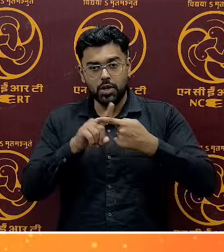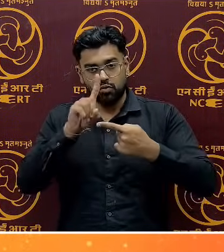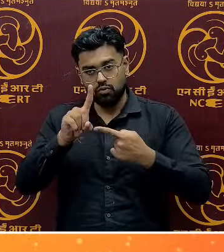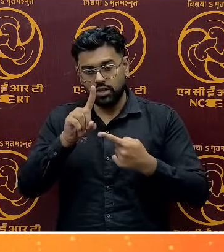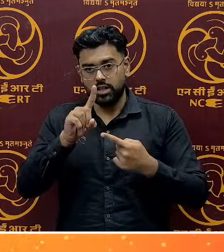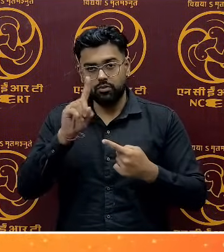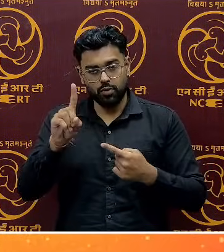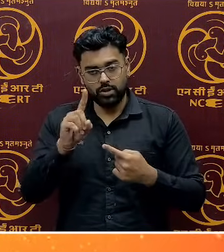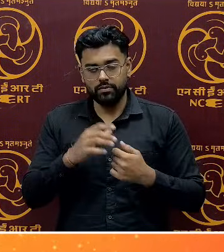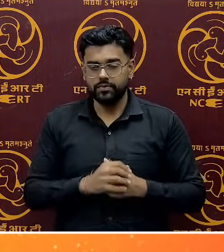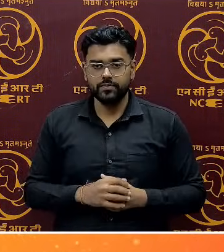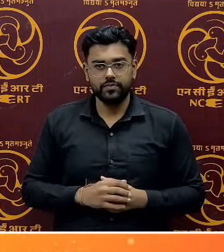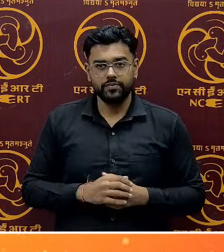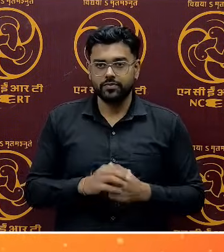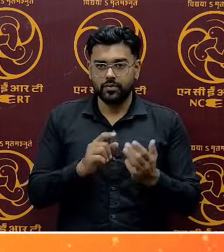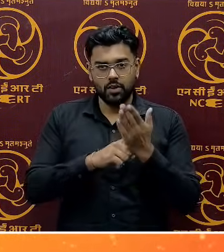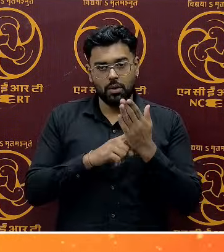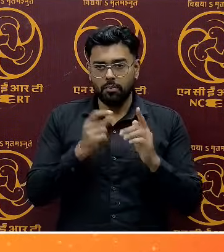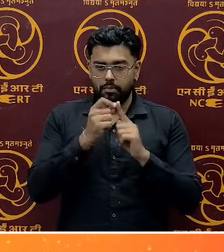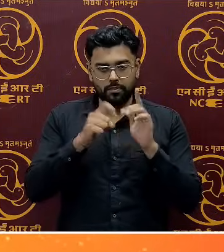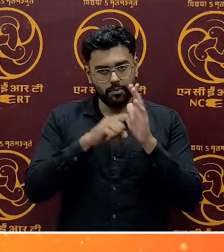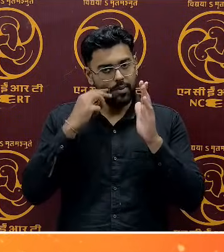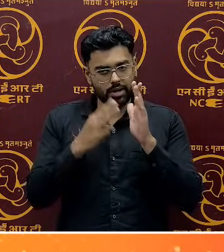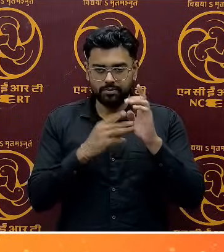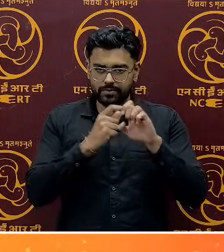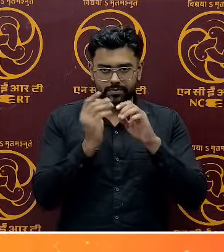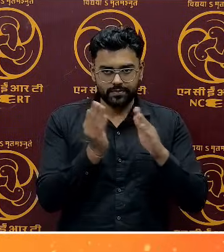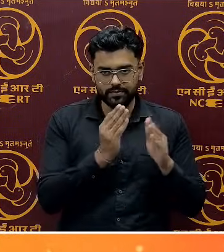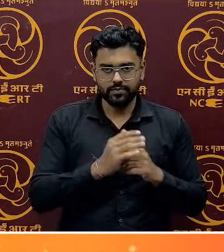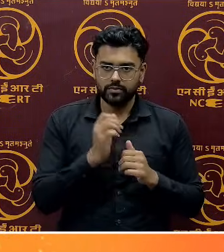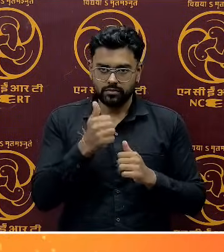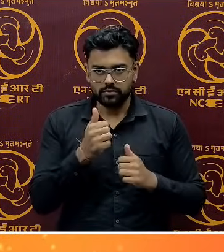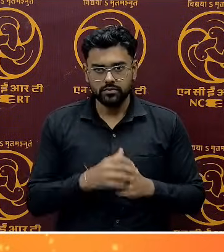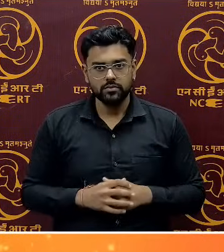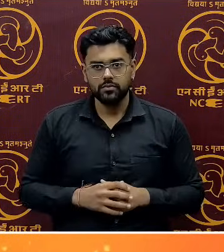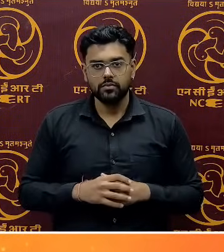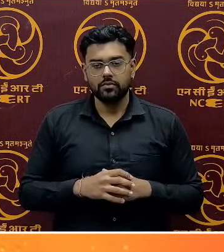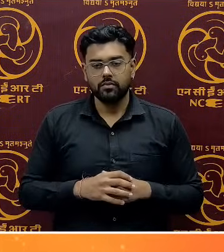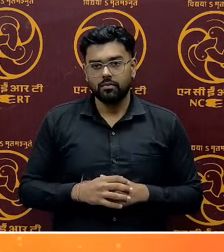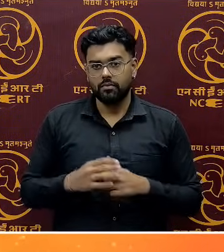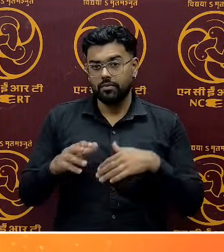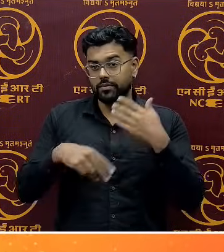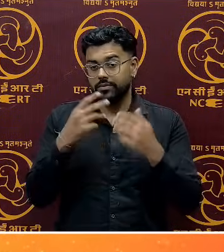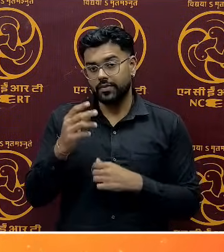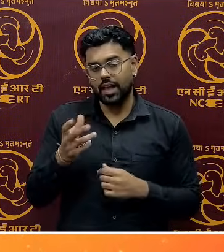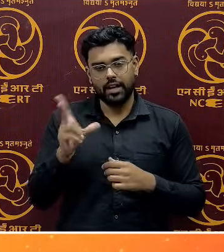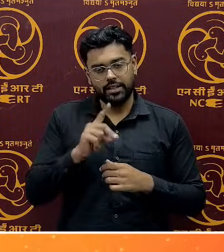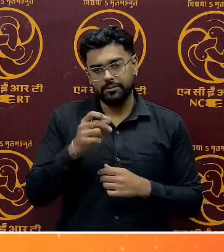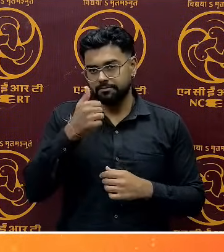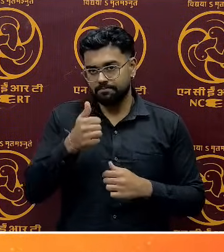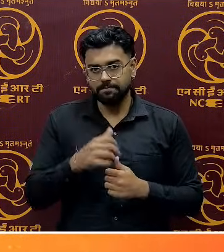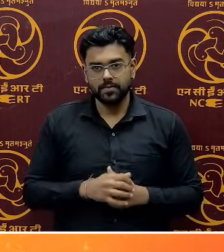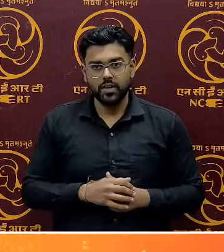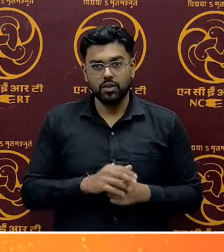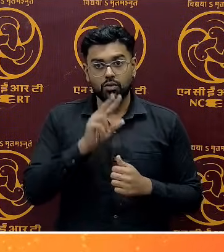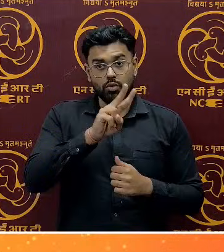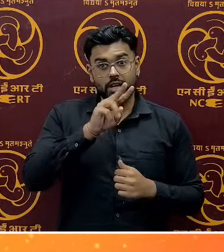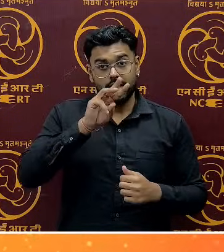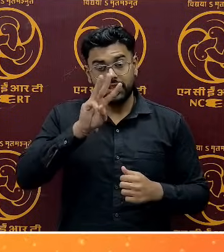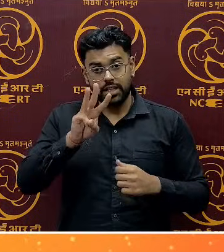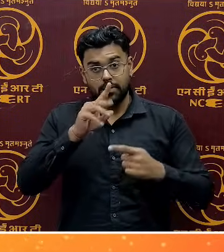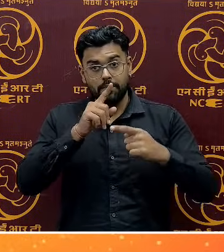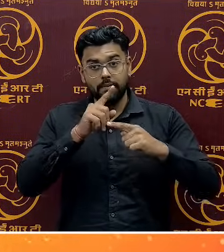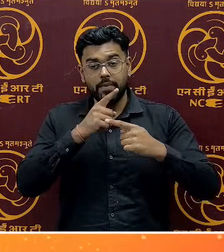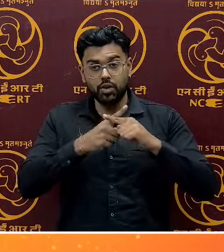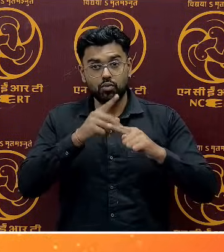It's prime. What about 11? 11 2s are 22 plus 1 23, again it is prime. 23 into 2